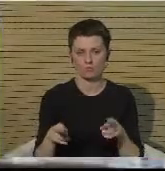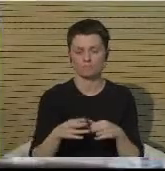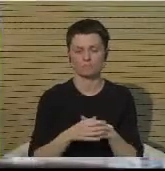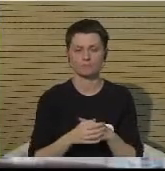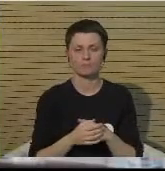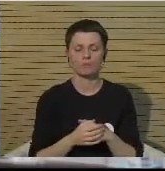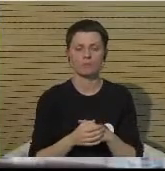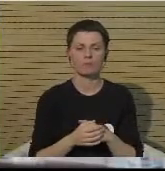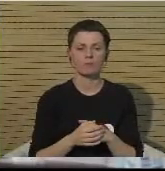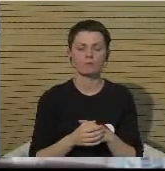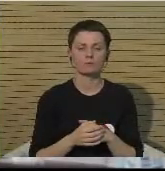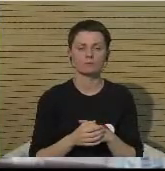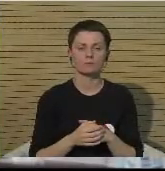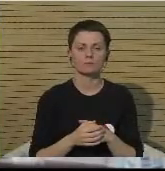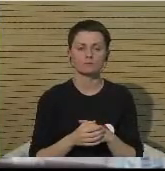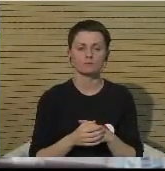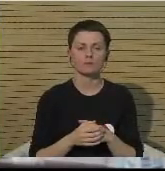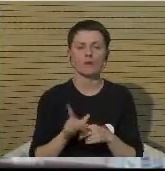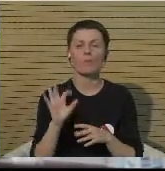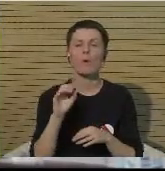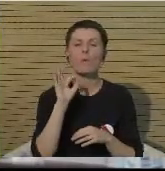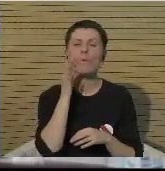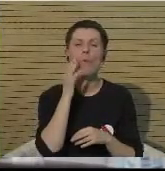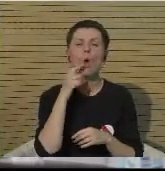that they understand certain things.